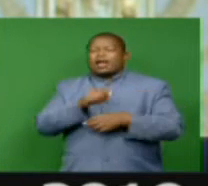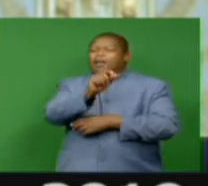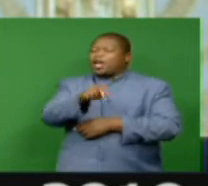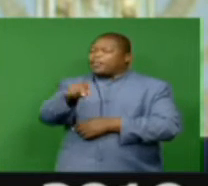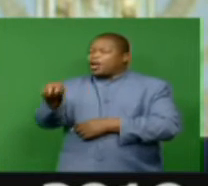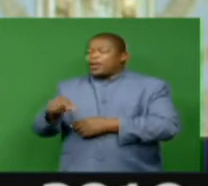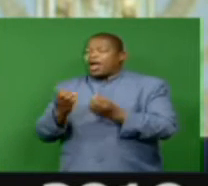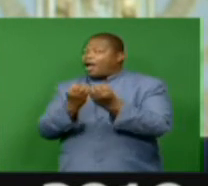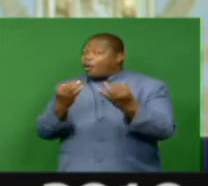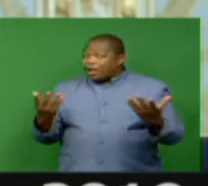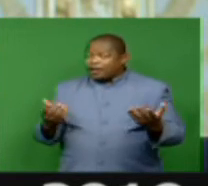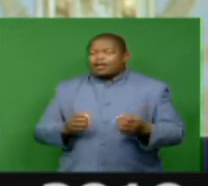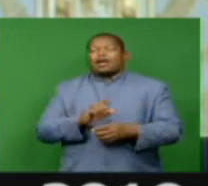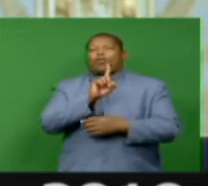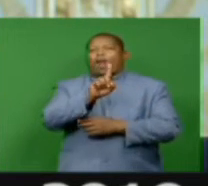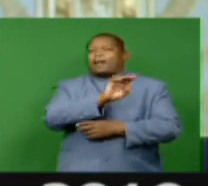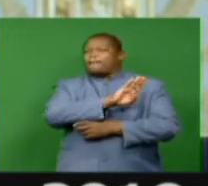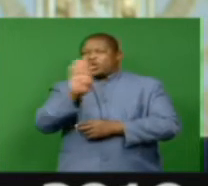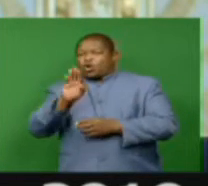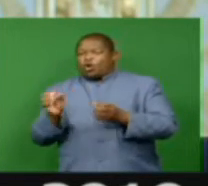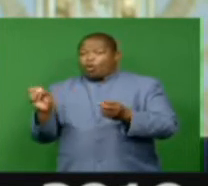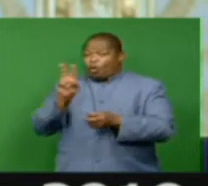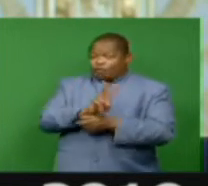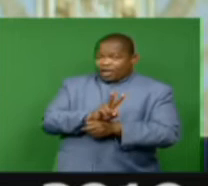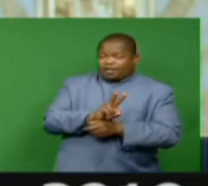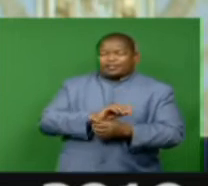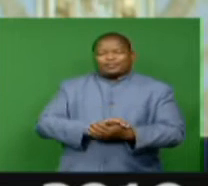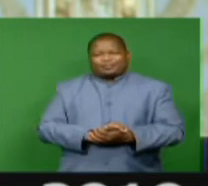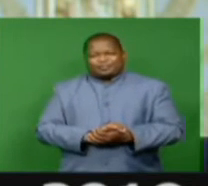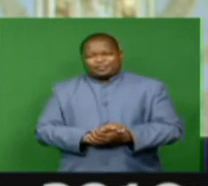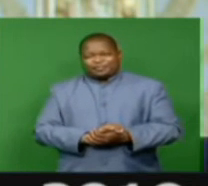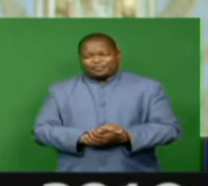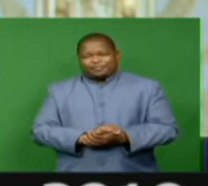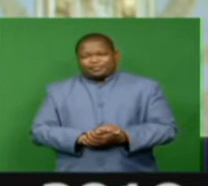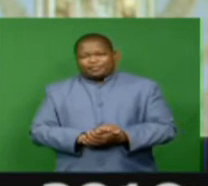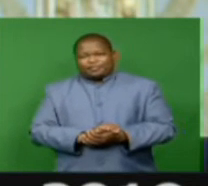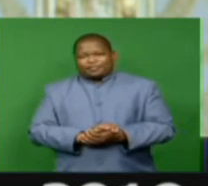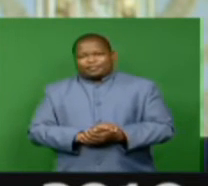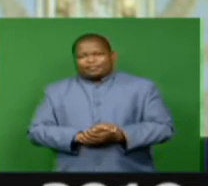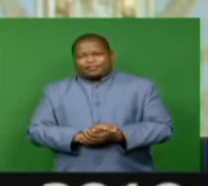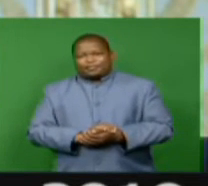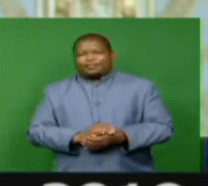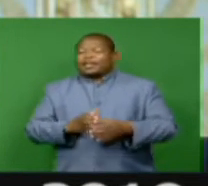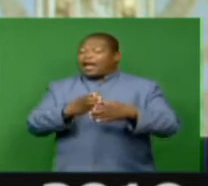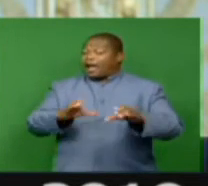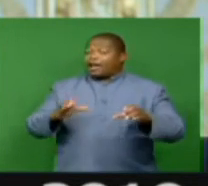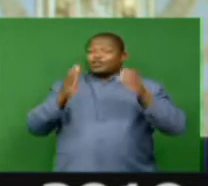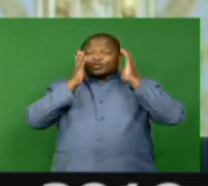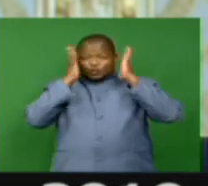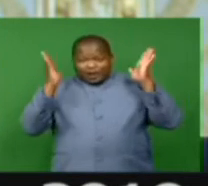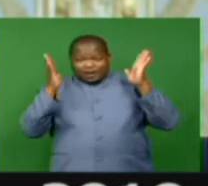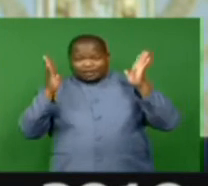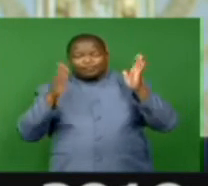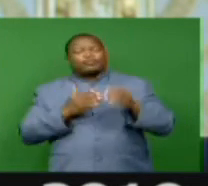participation by all African Union member states. The Kingdom of Eswatini is